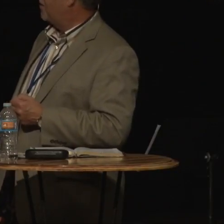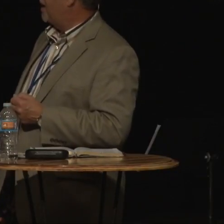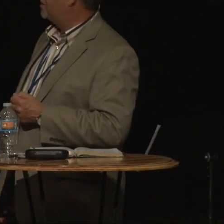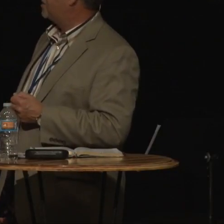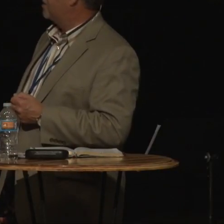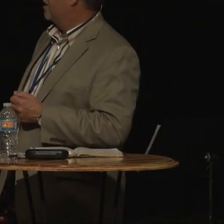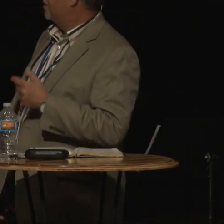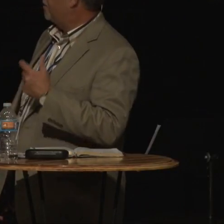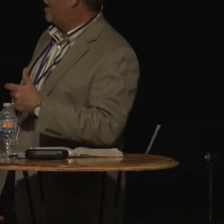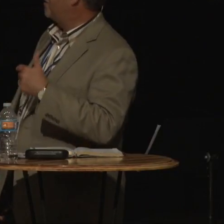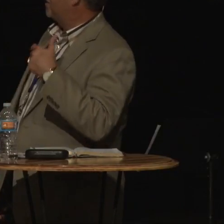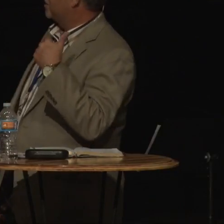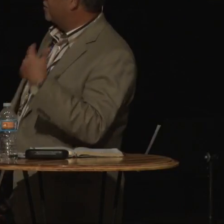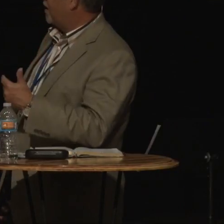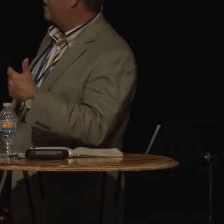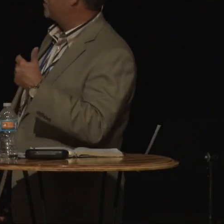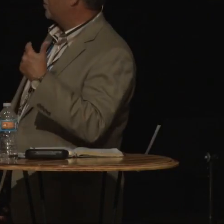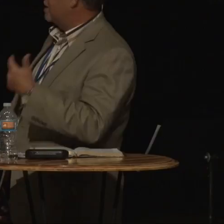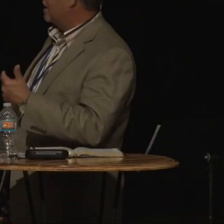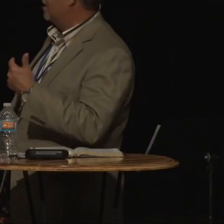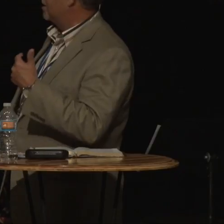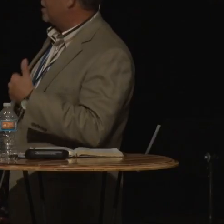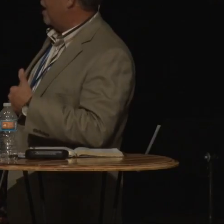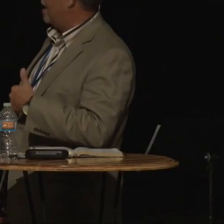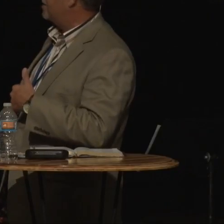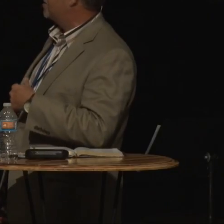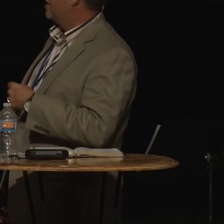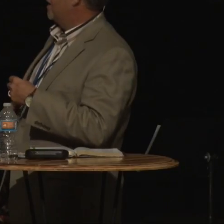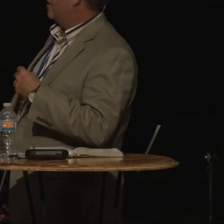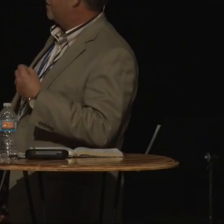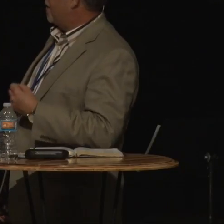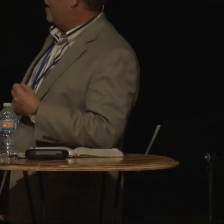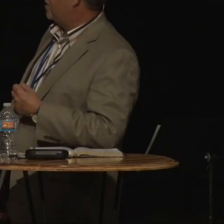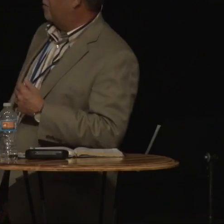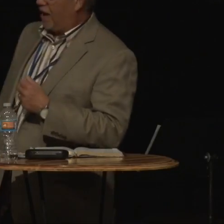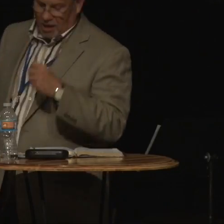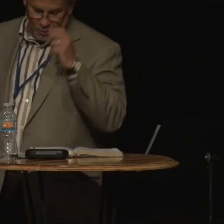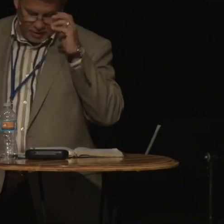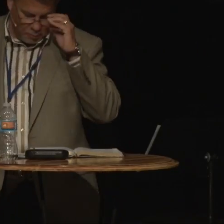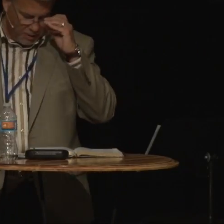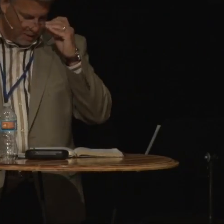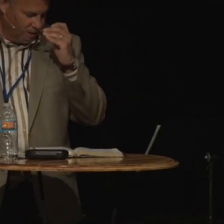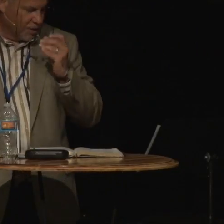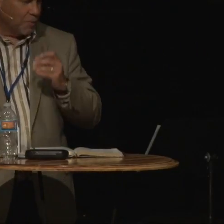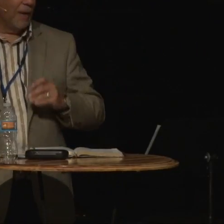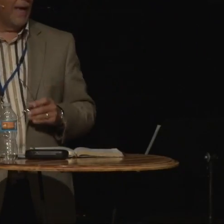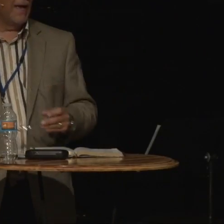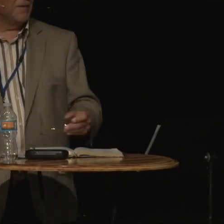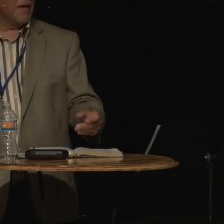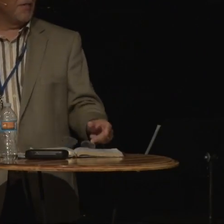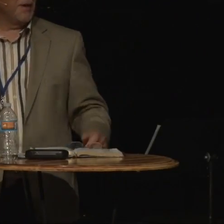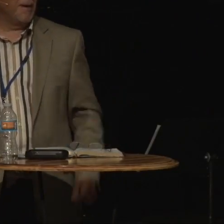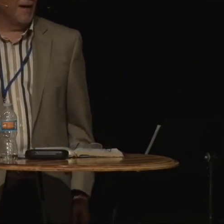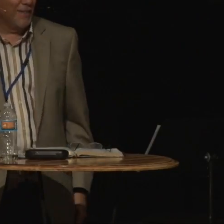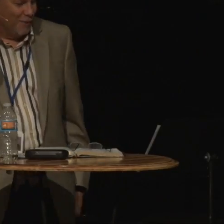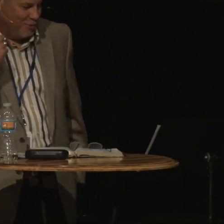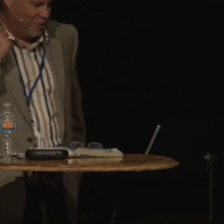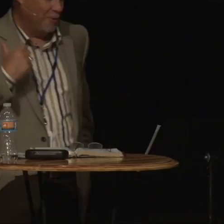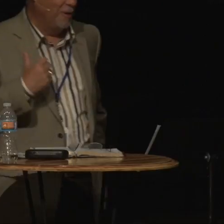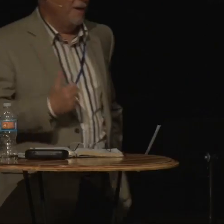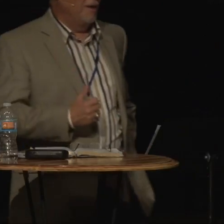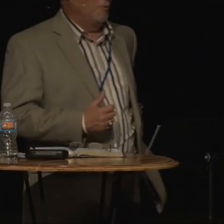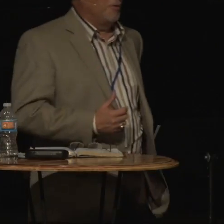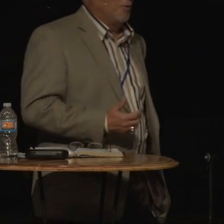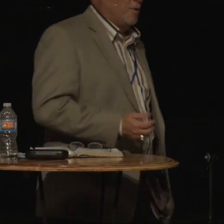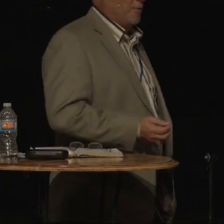and the faith to face ridiculous odds, the faith to follow a ridiculous plan. As I think about those